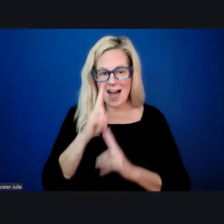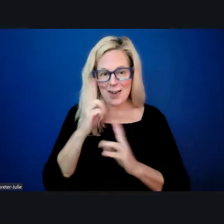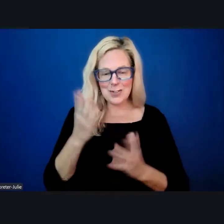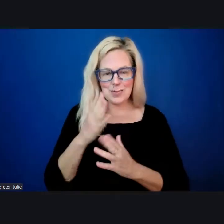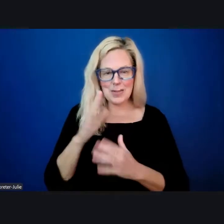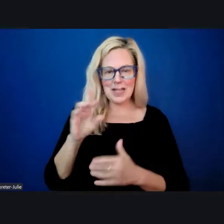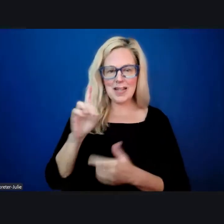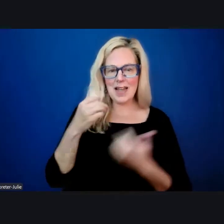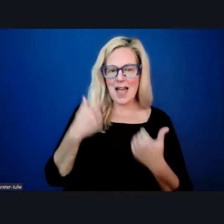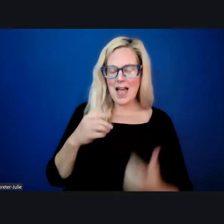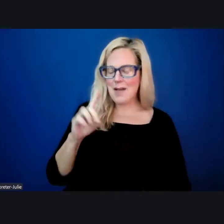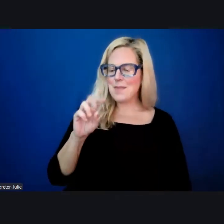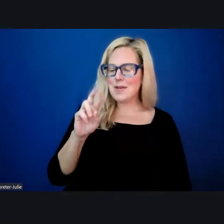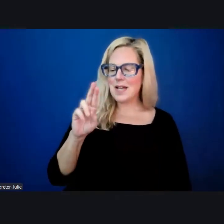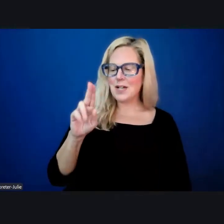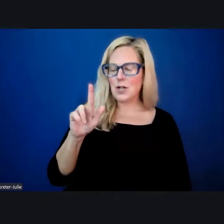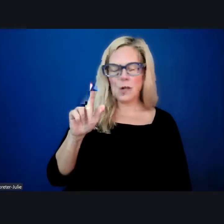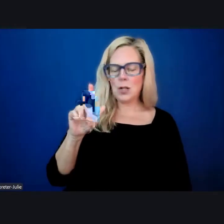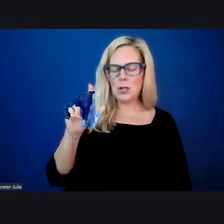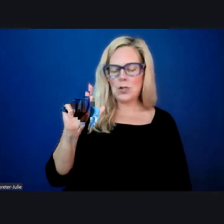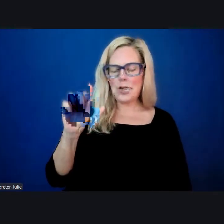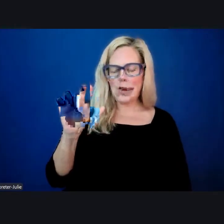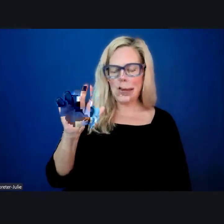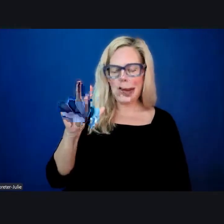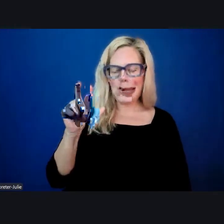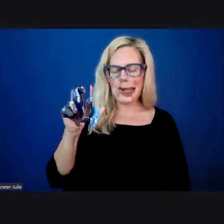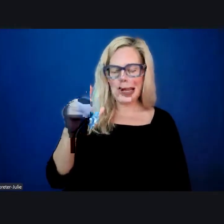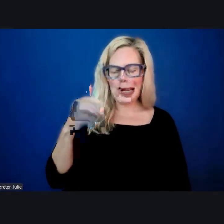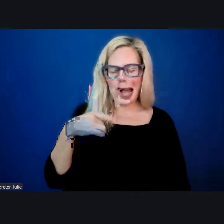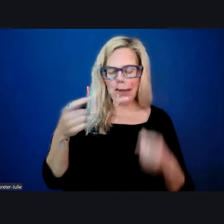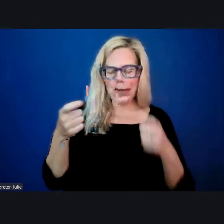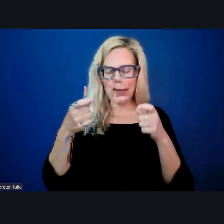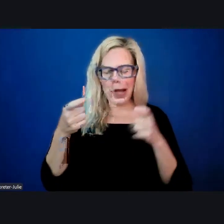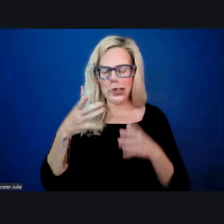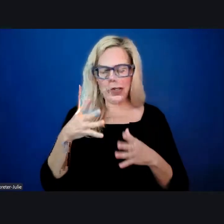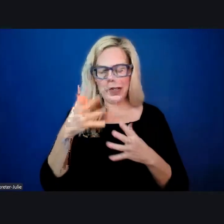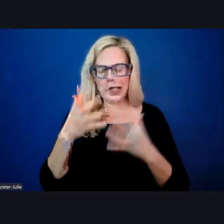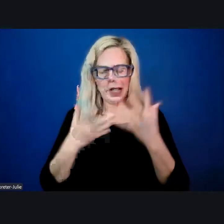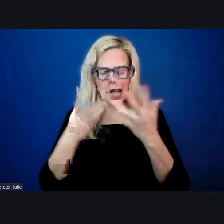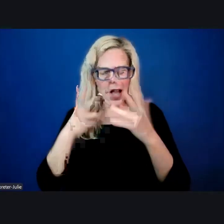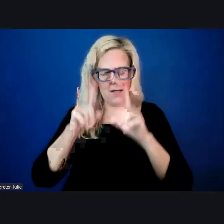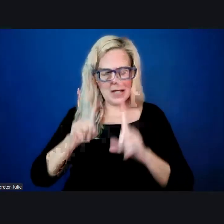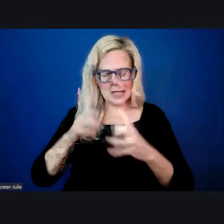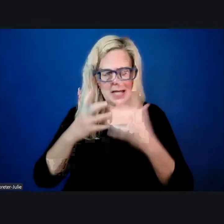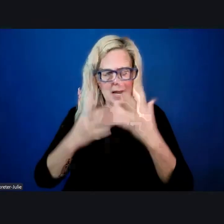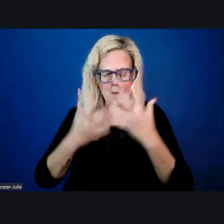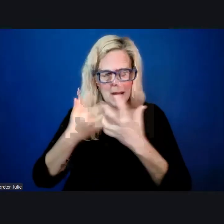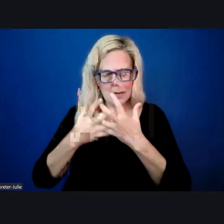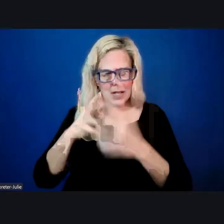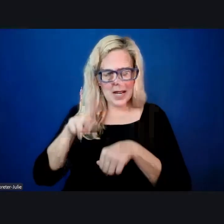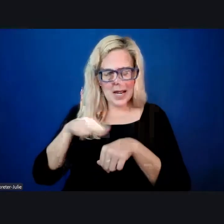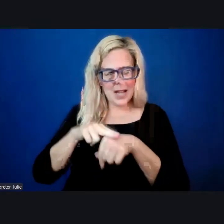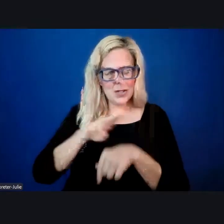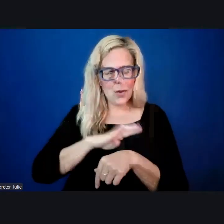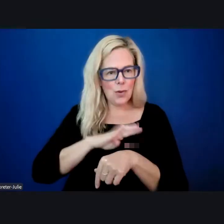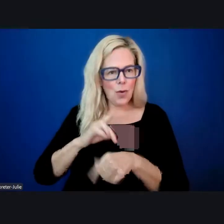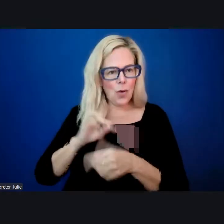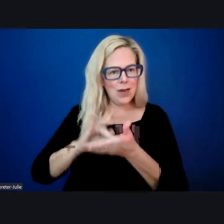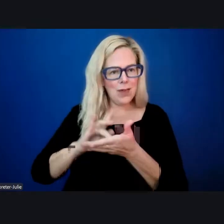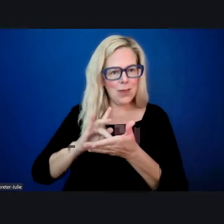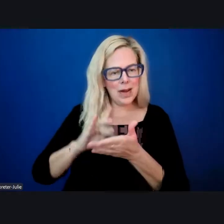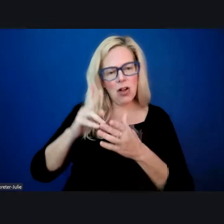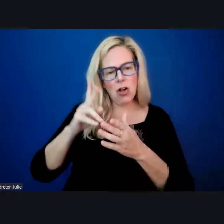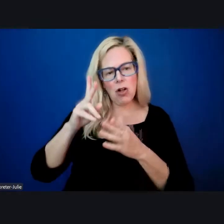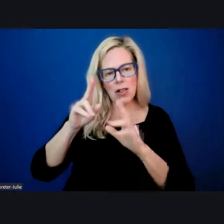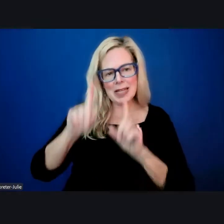Dr. Lucia McGeehan. I'm the manager of examinee accommodations in the Disability Services Unit at the National Board of Medical Examiners,